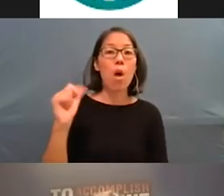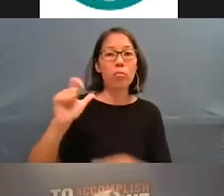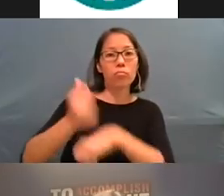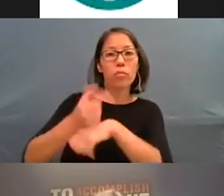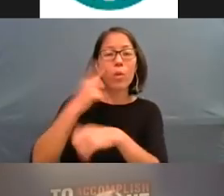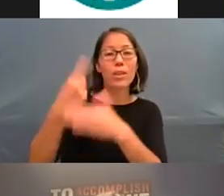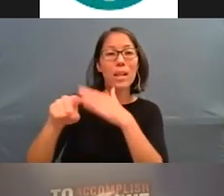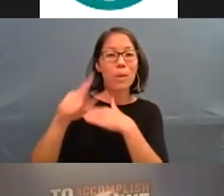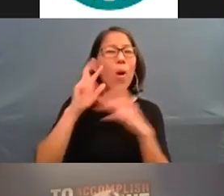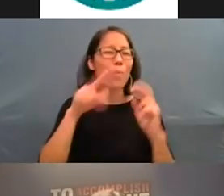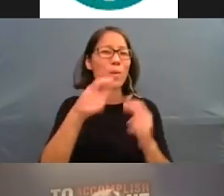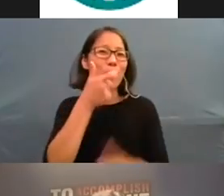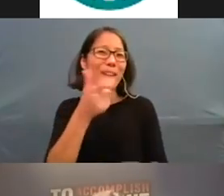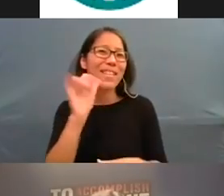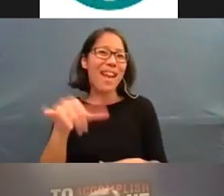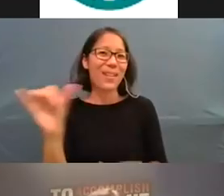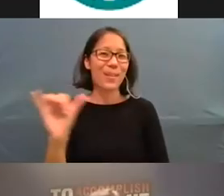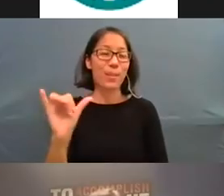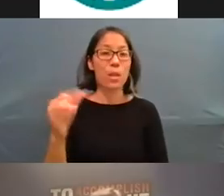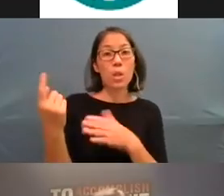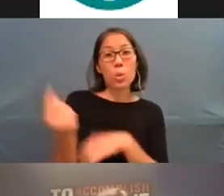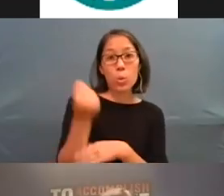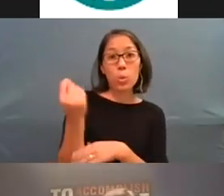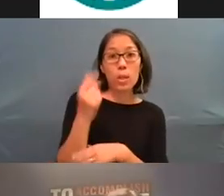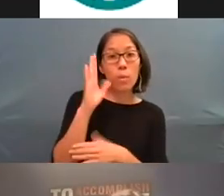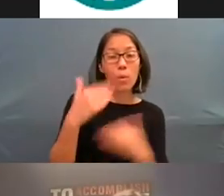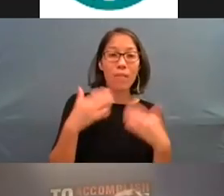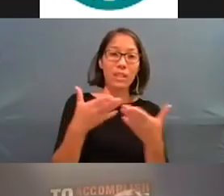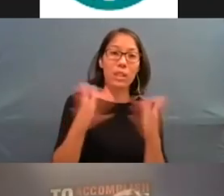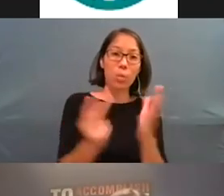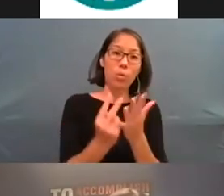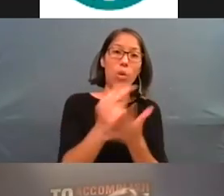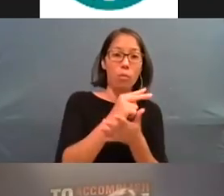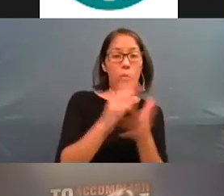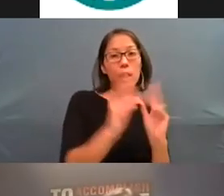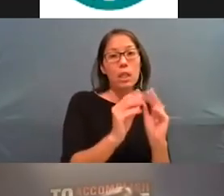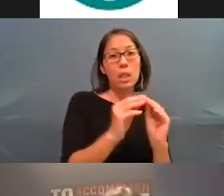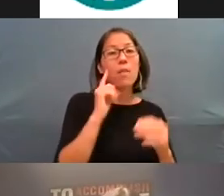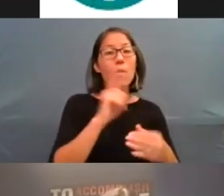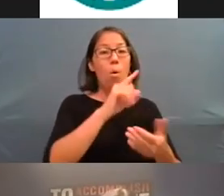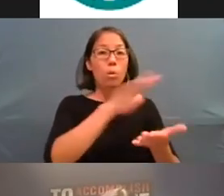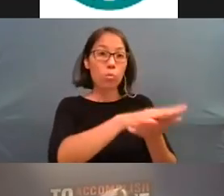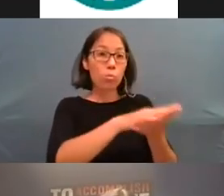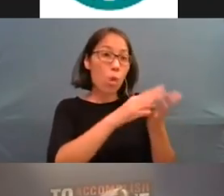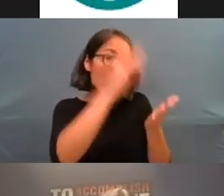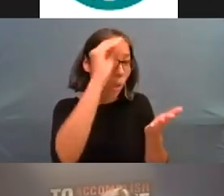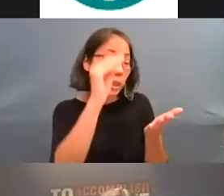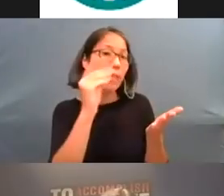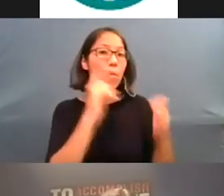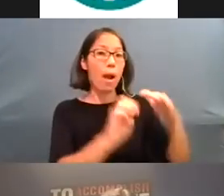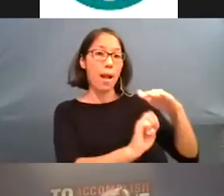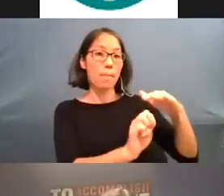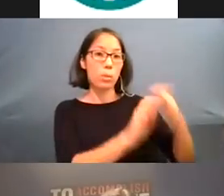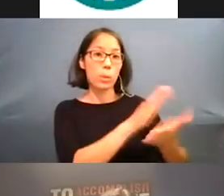you'll tune into those as well. On Tuesday, we will have a general overview session of what on-campus learning will look like at the elementary